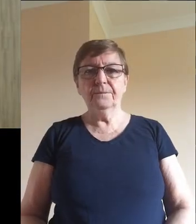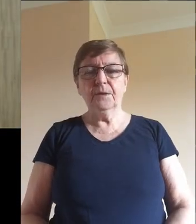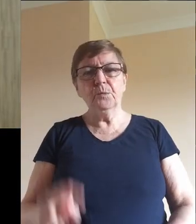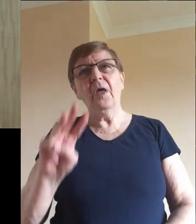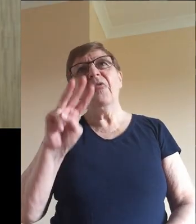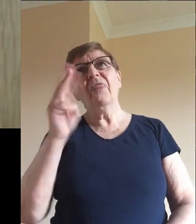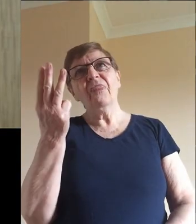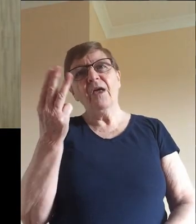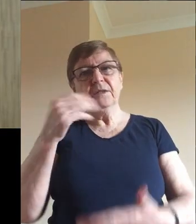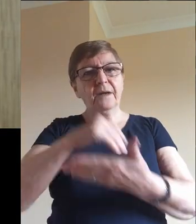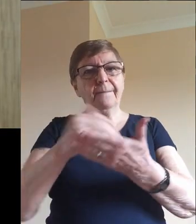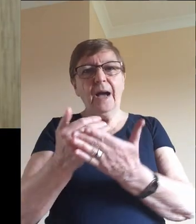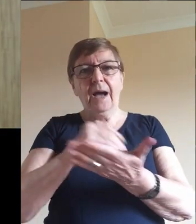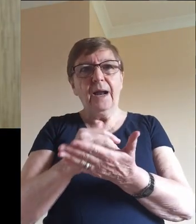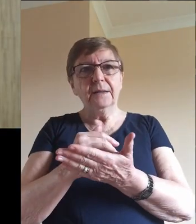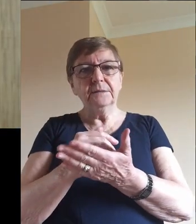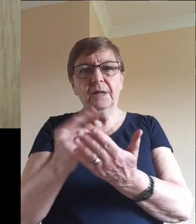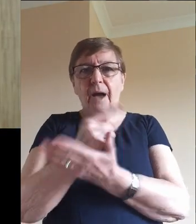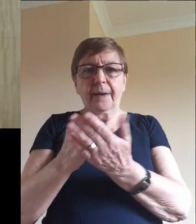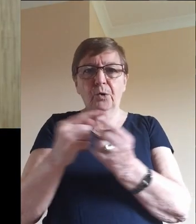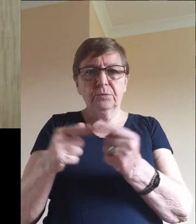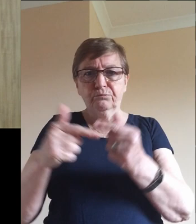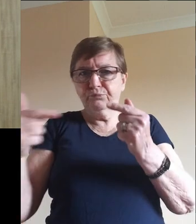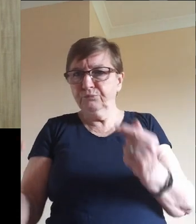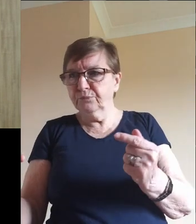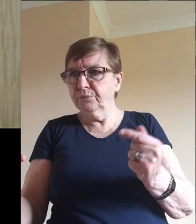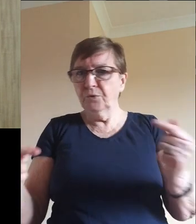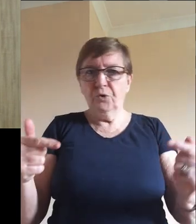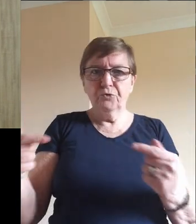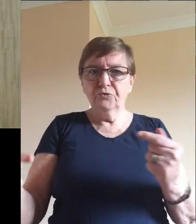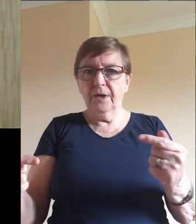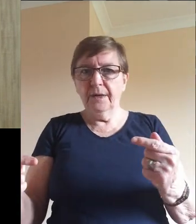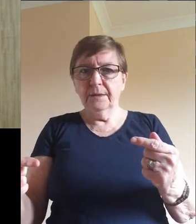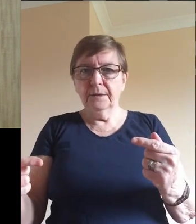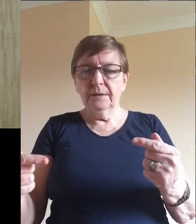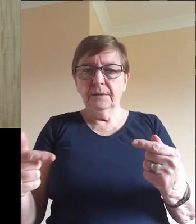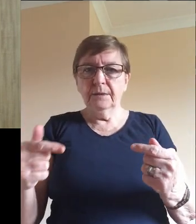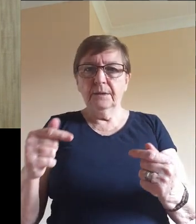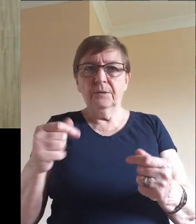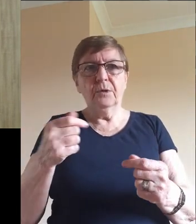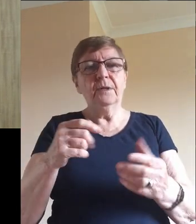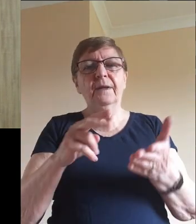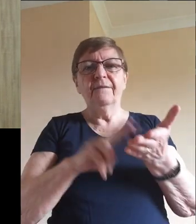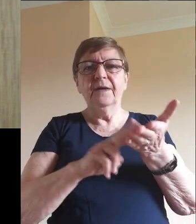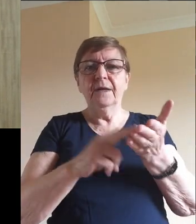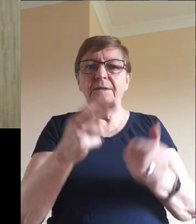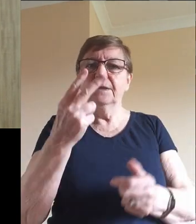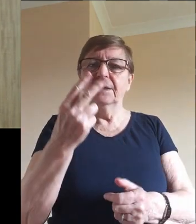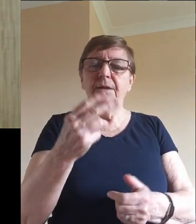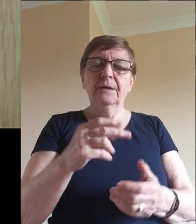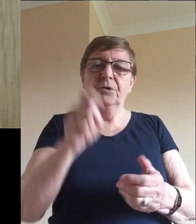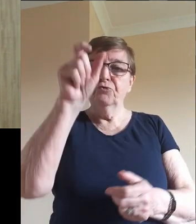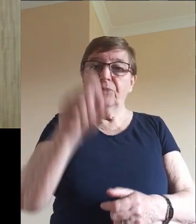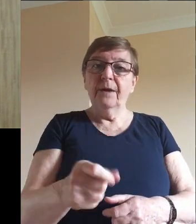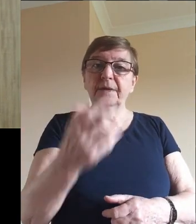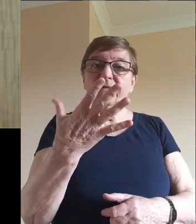Our third, our final contrast of the three from the first few verses of Isaiah chapter